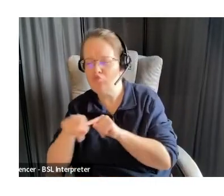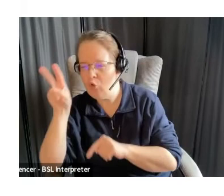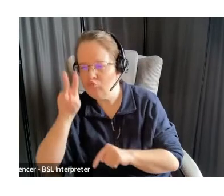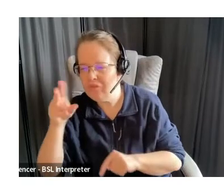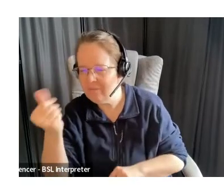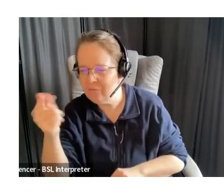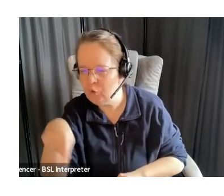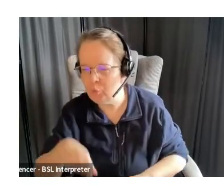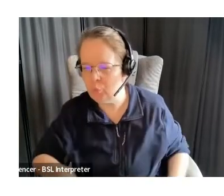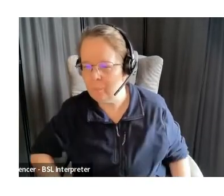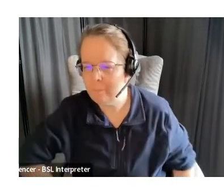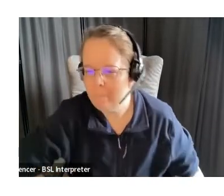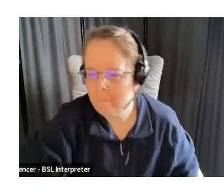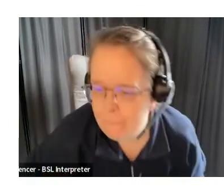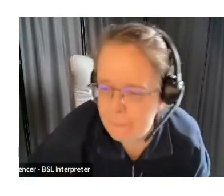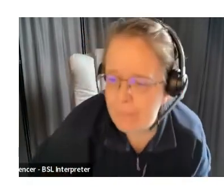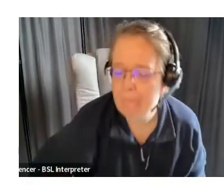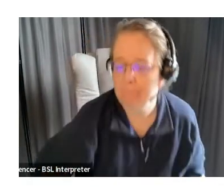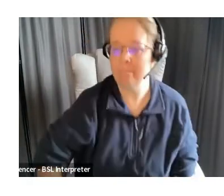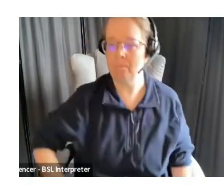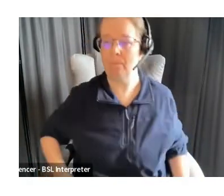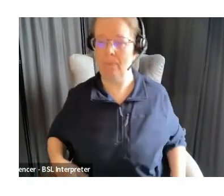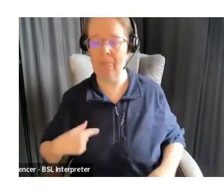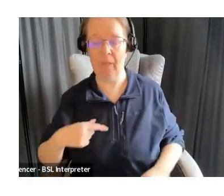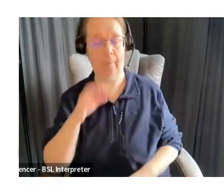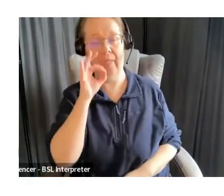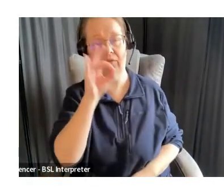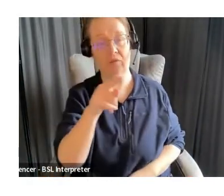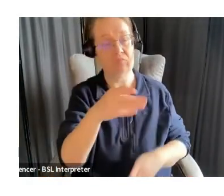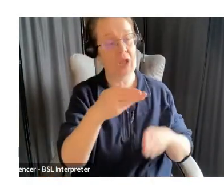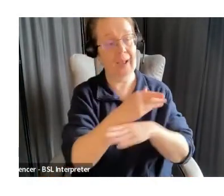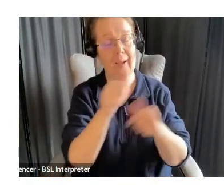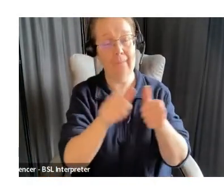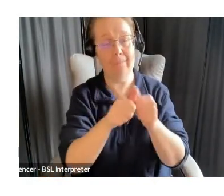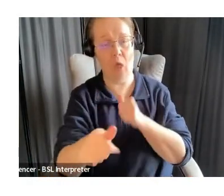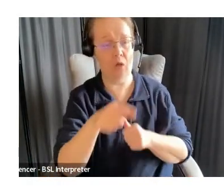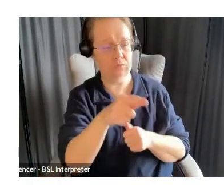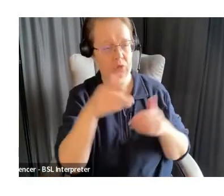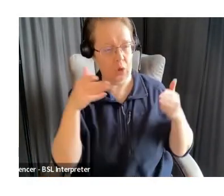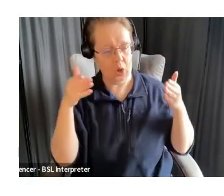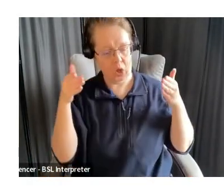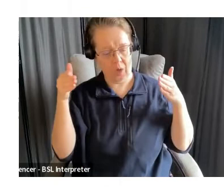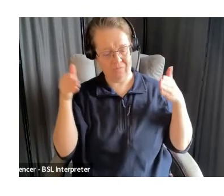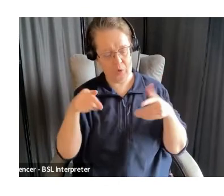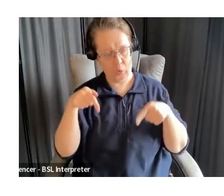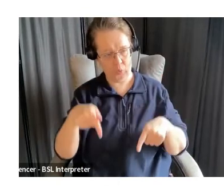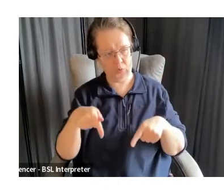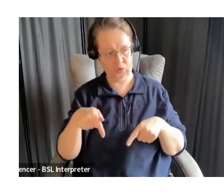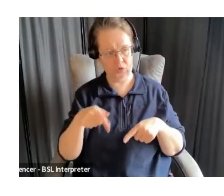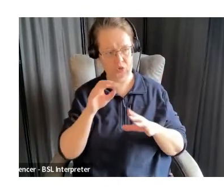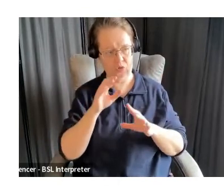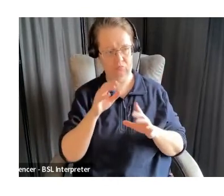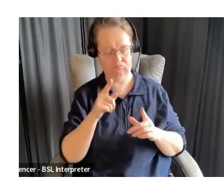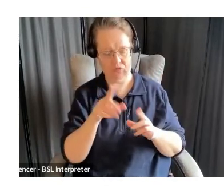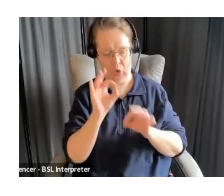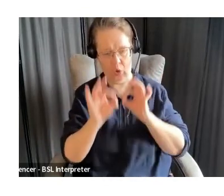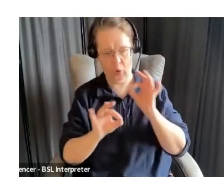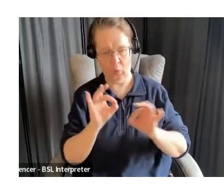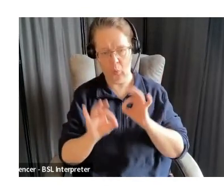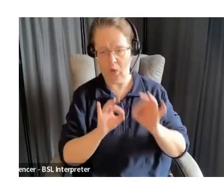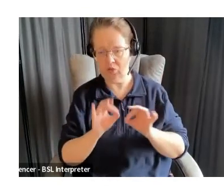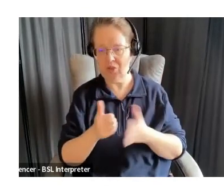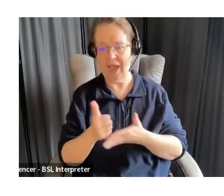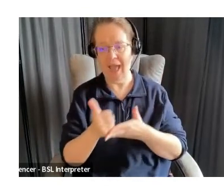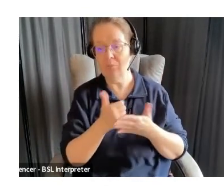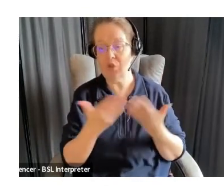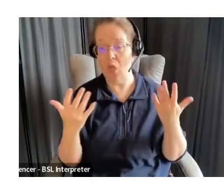few. Asking the employer what they would like you to focus on for the purpose of answering the question